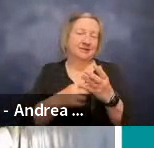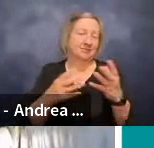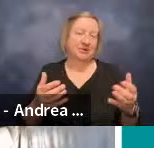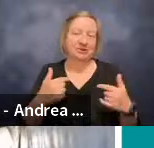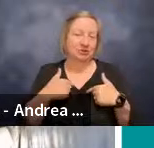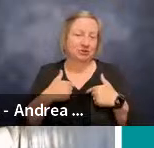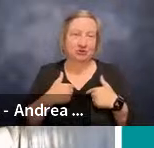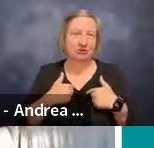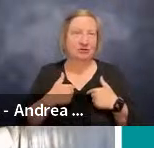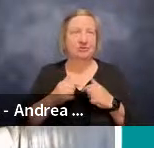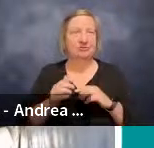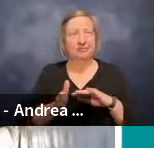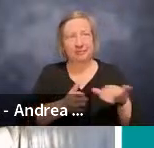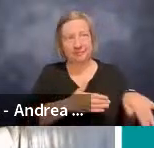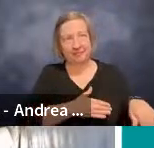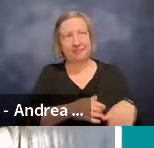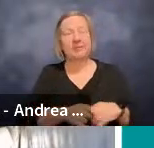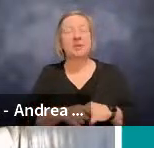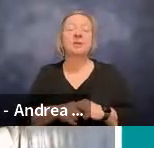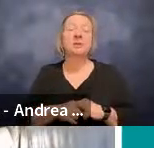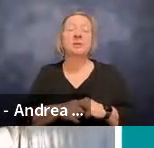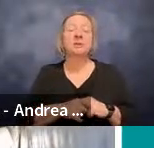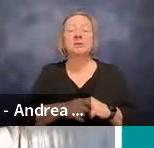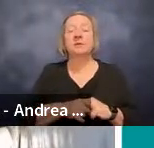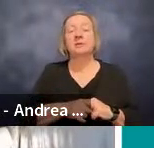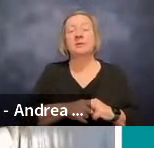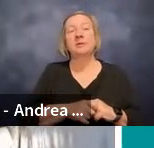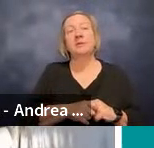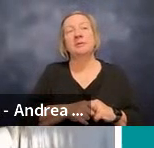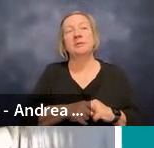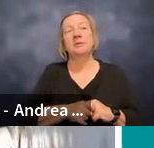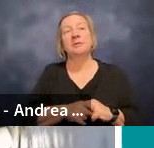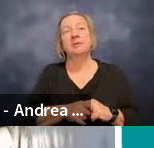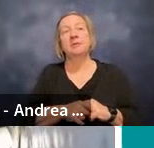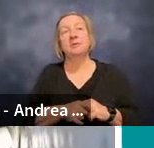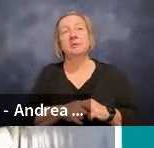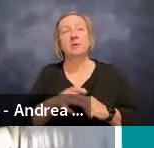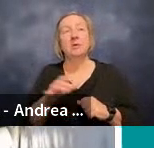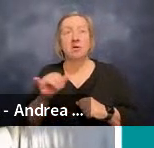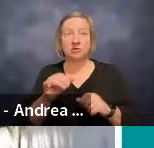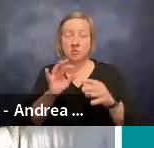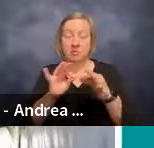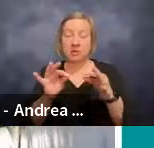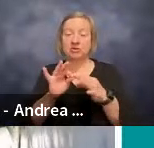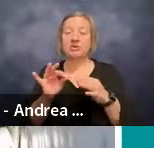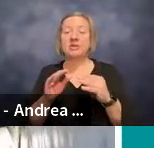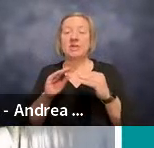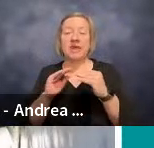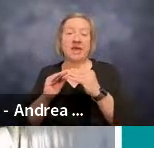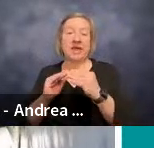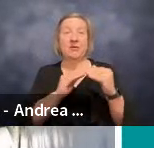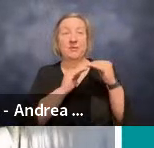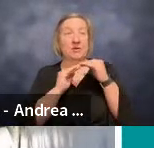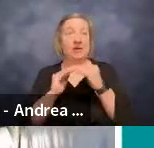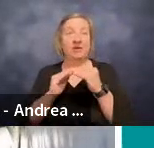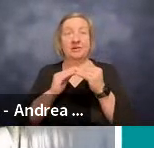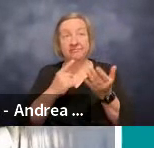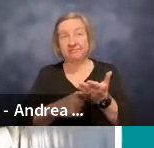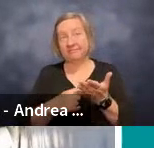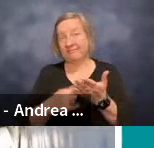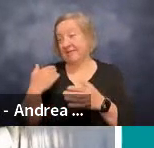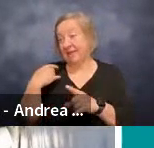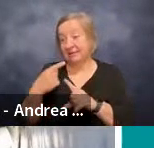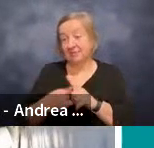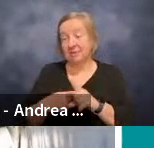We also, I mentioned the equity roundtable that we held last month, Pathways to